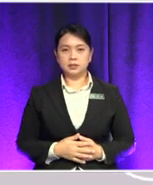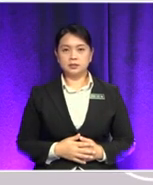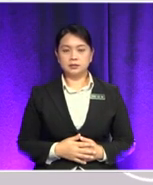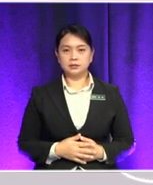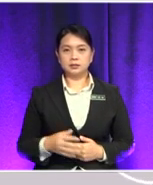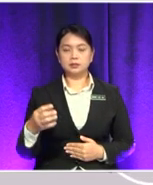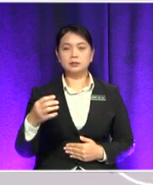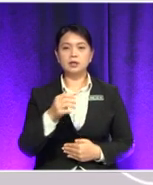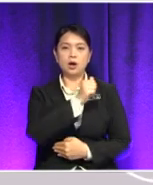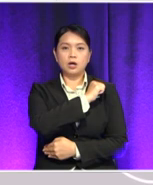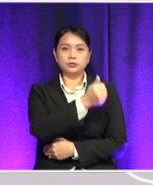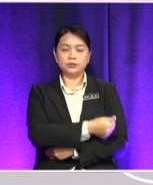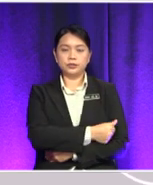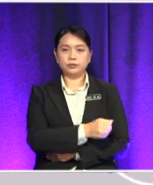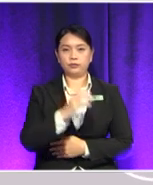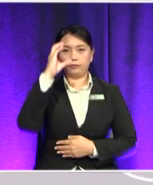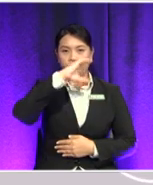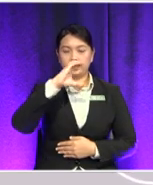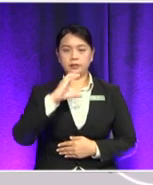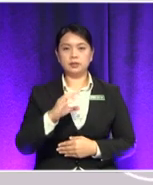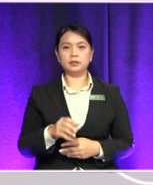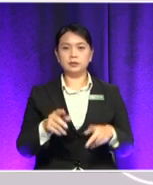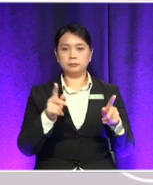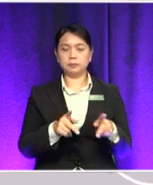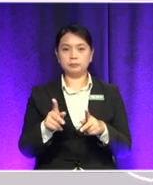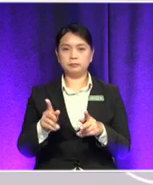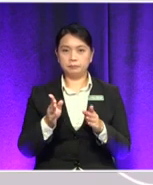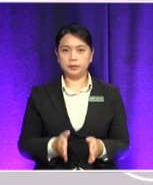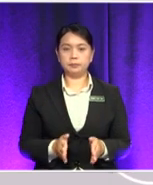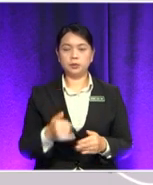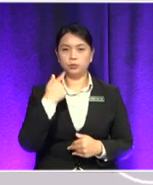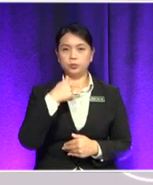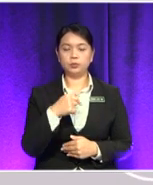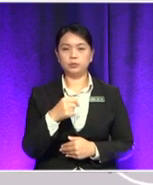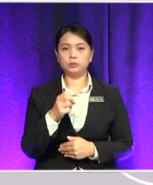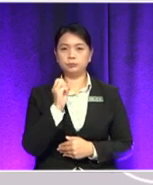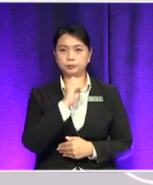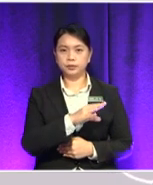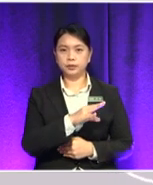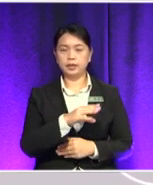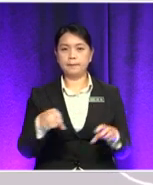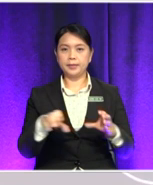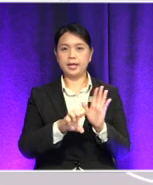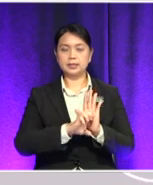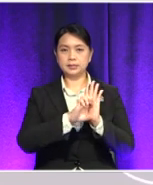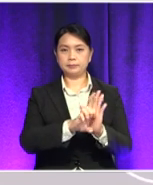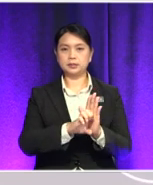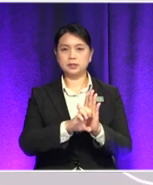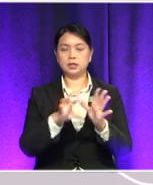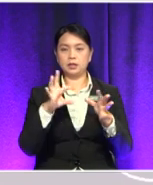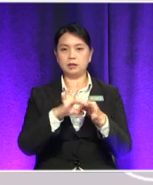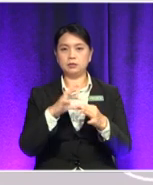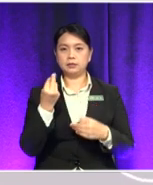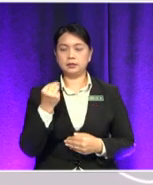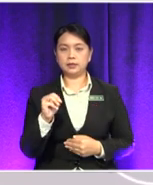The authorities should find the people who drop litter strictly and make an example out of them to